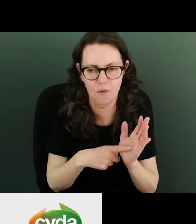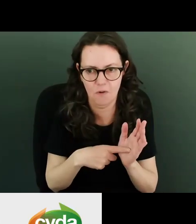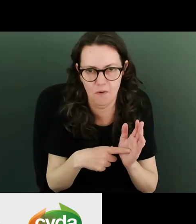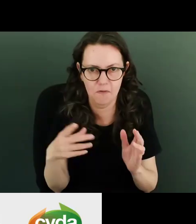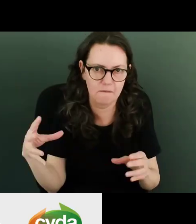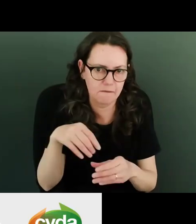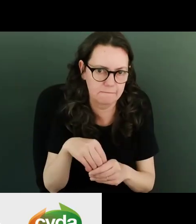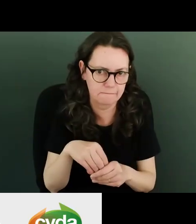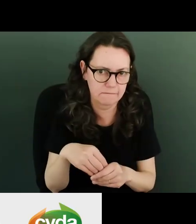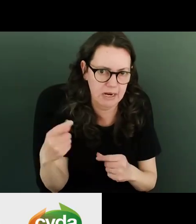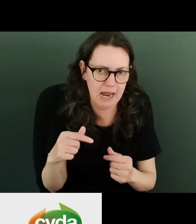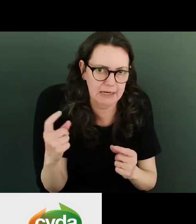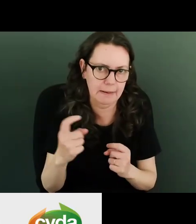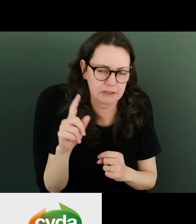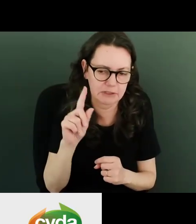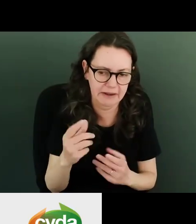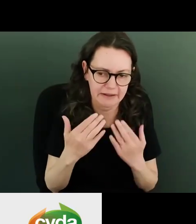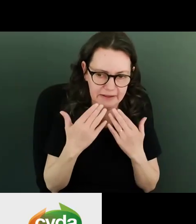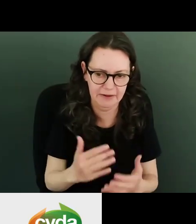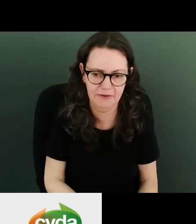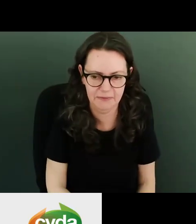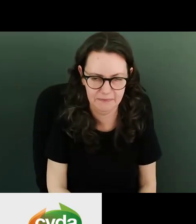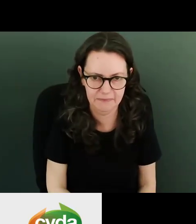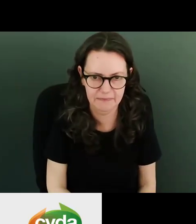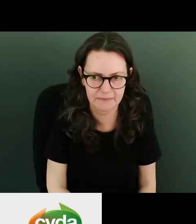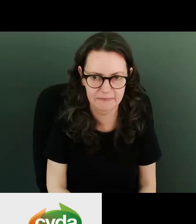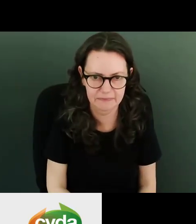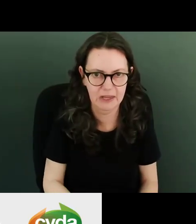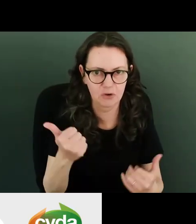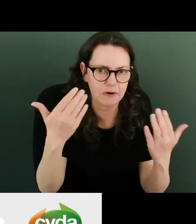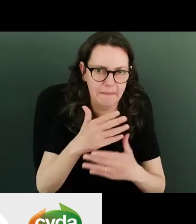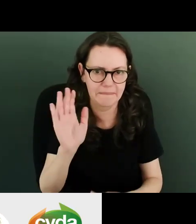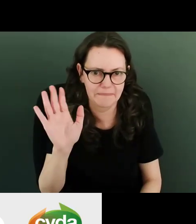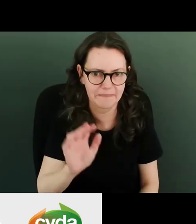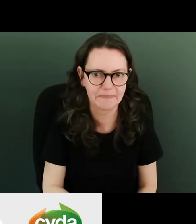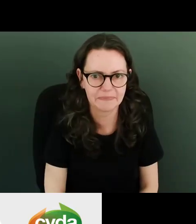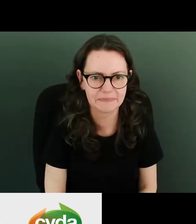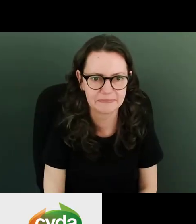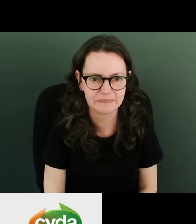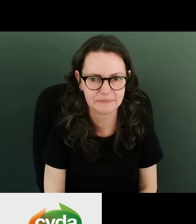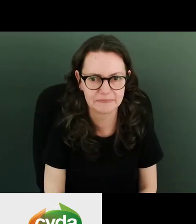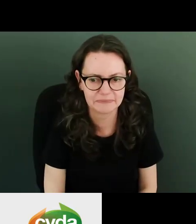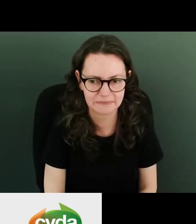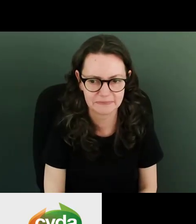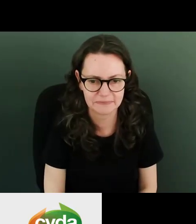you again to everyone for being a part of it and for attending today. Thanks and have a good night.